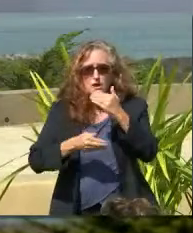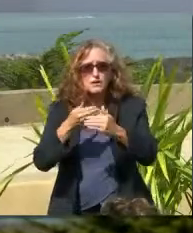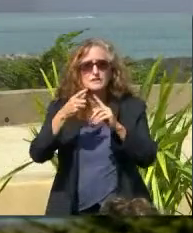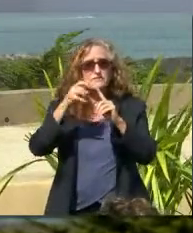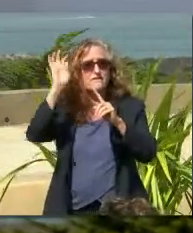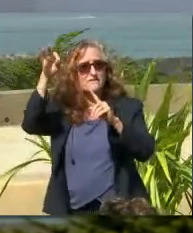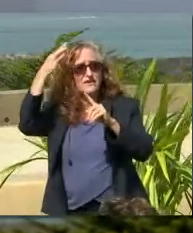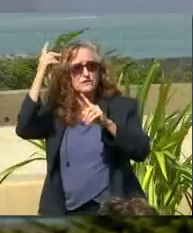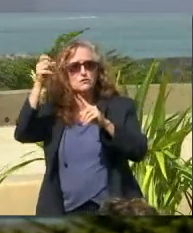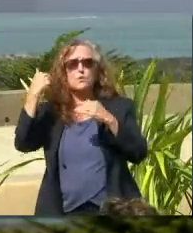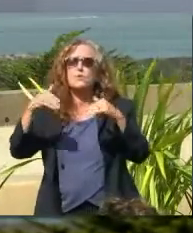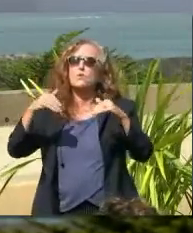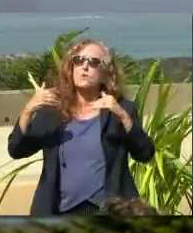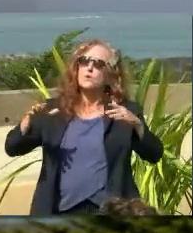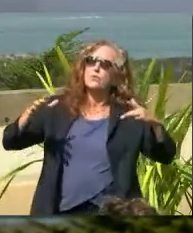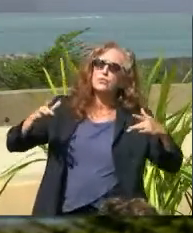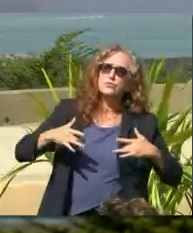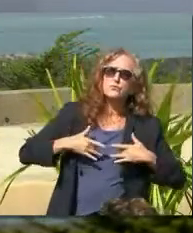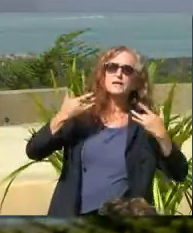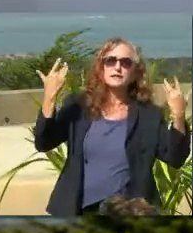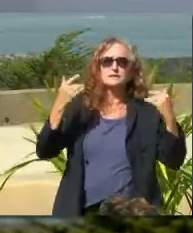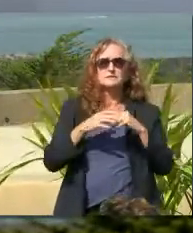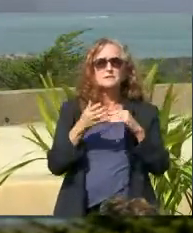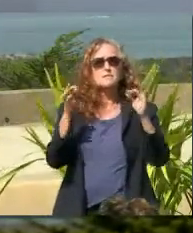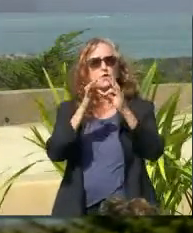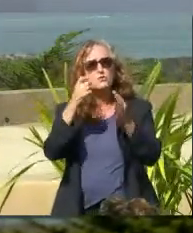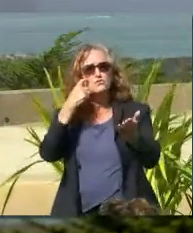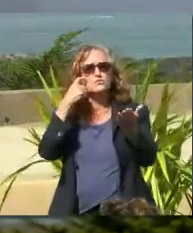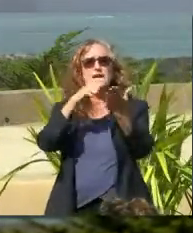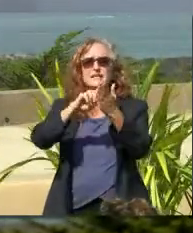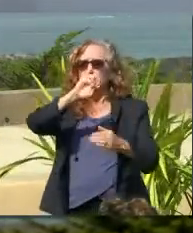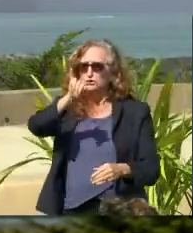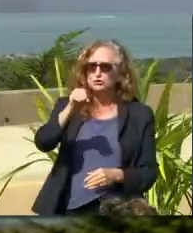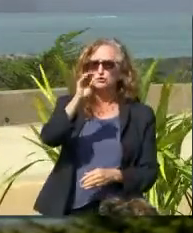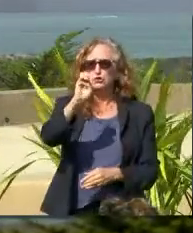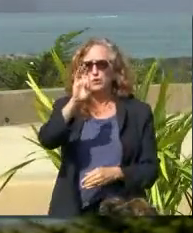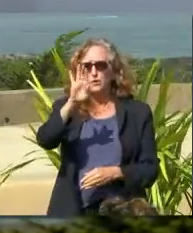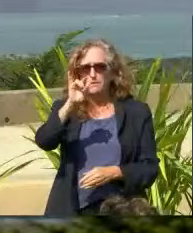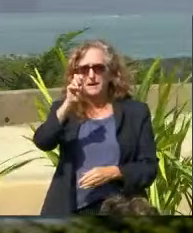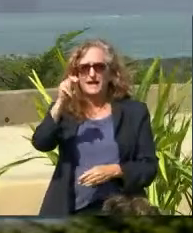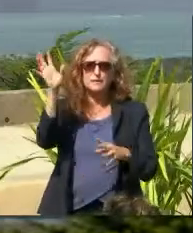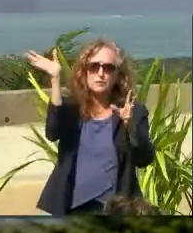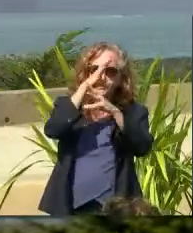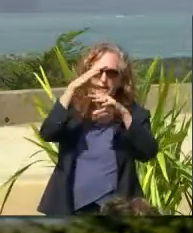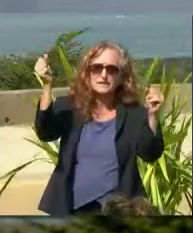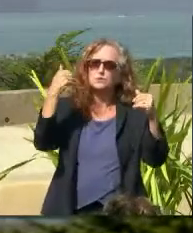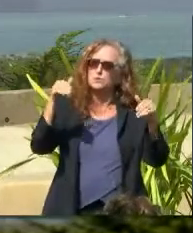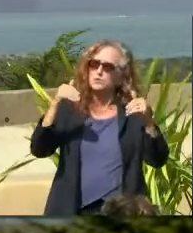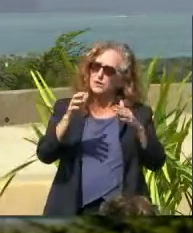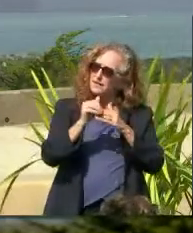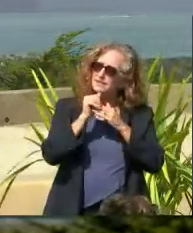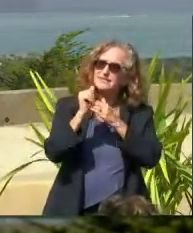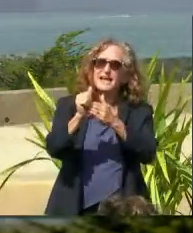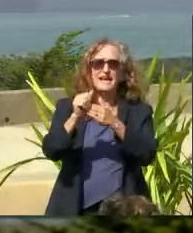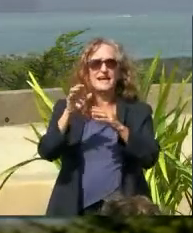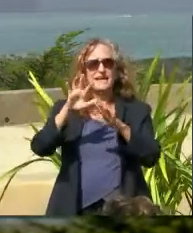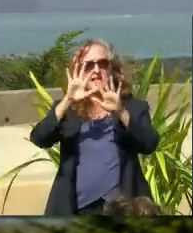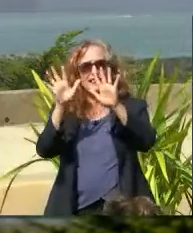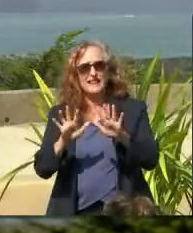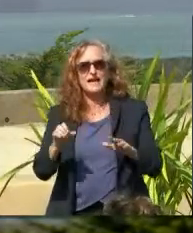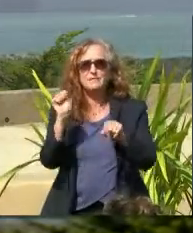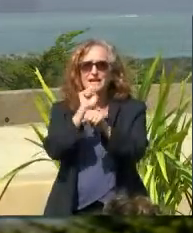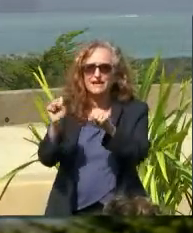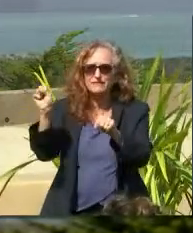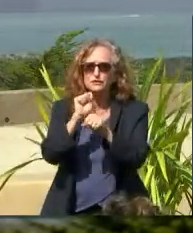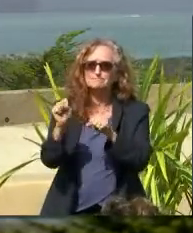government has made. I want to give a big shout out to President Joe Biden, who's led a tremendous climate effort